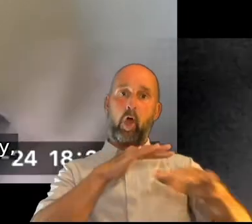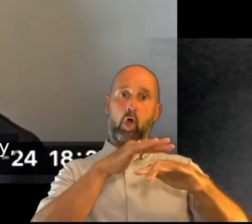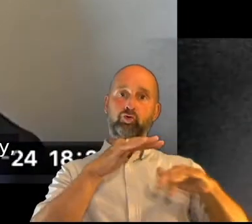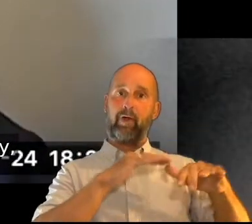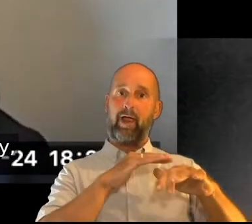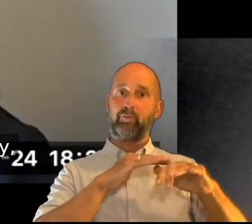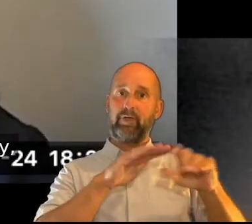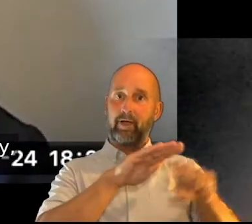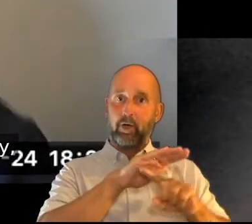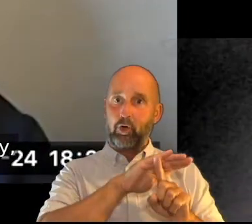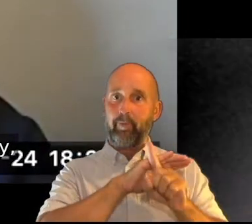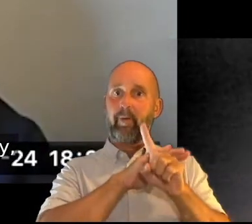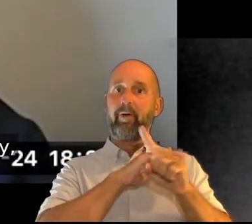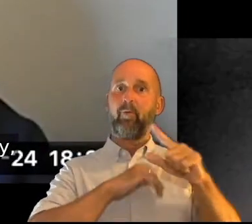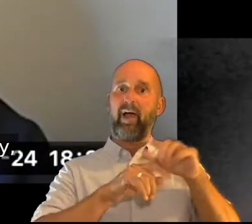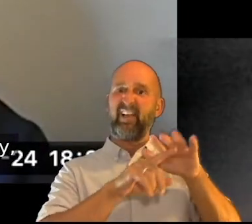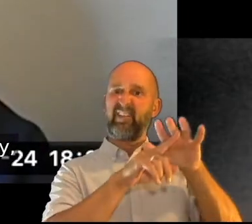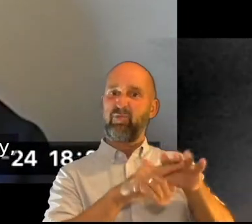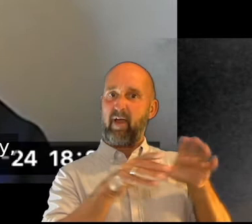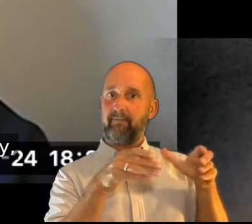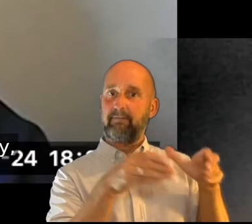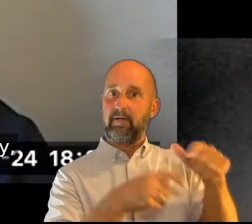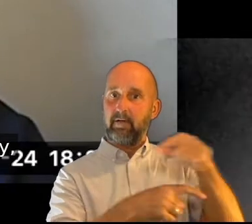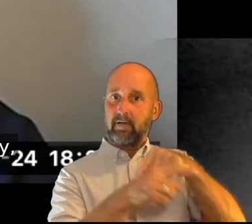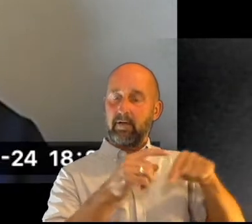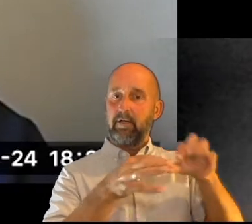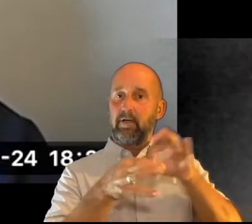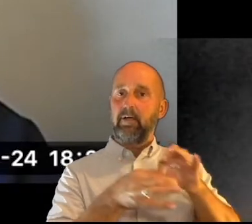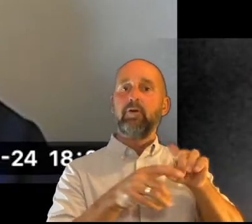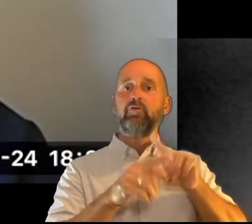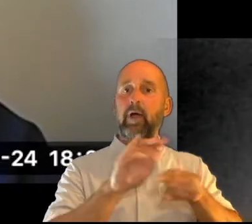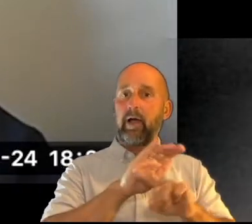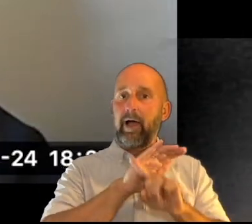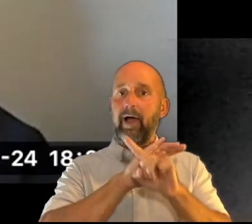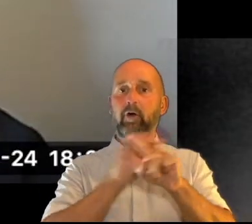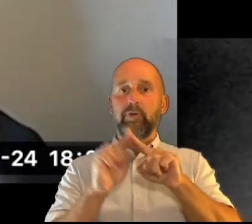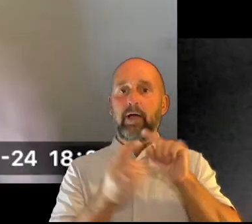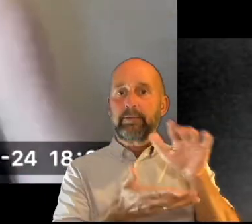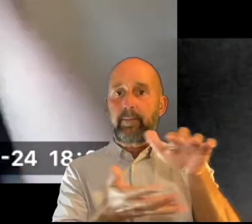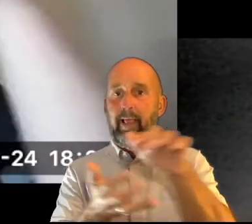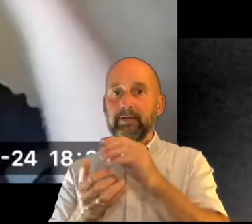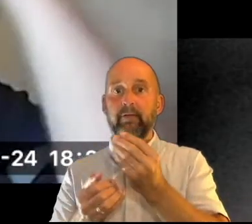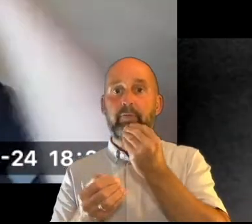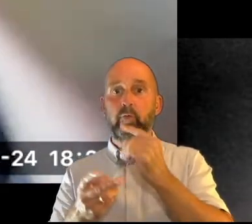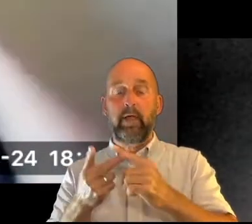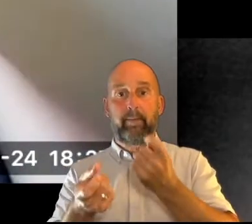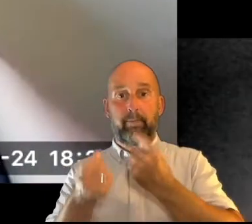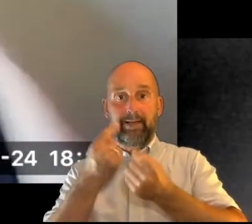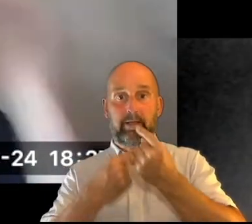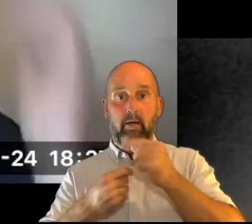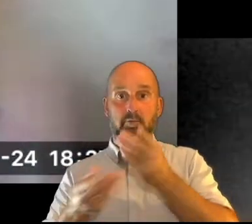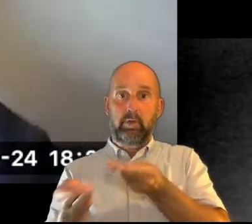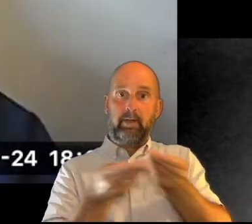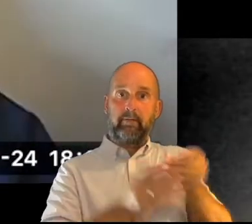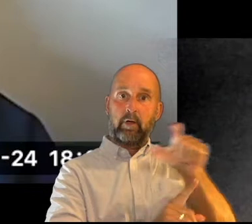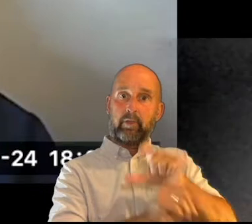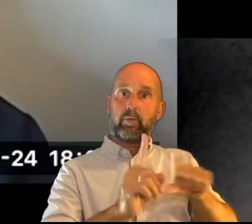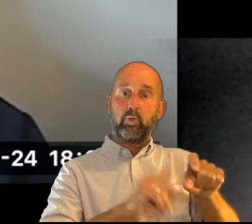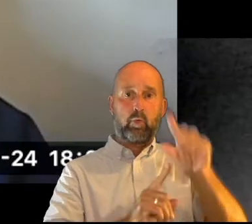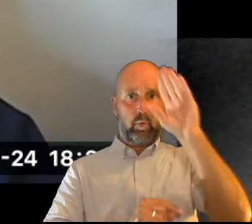is the deprived fringes of society, to try and get some supplies, some food and medicine for her community.